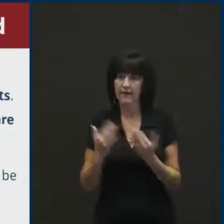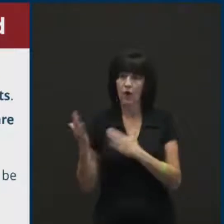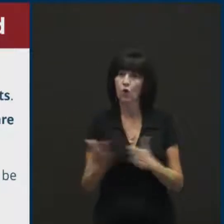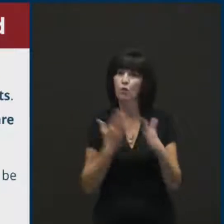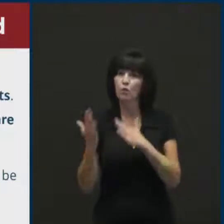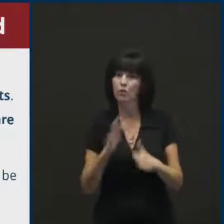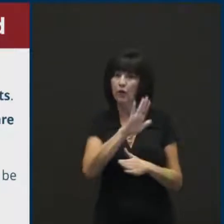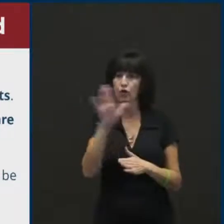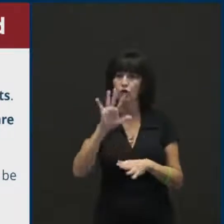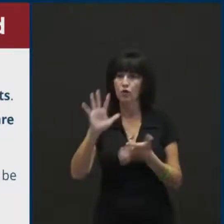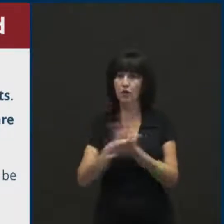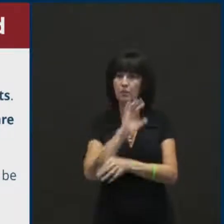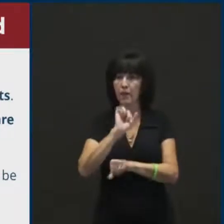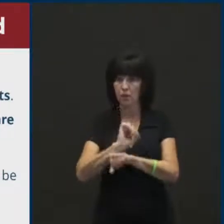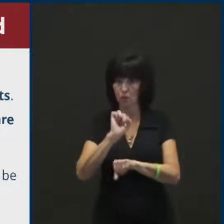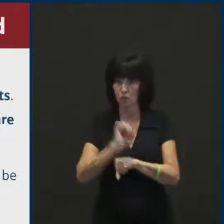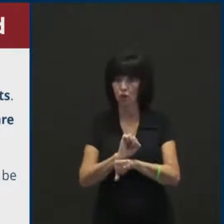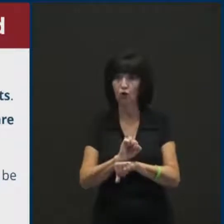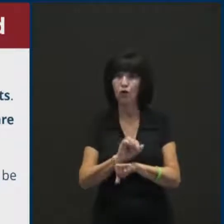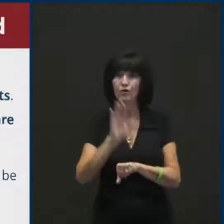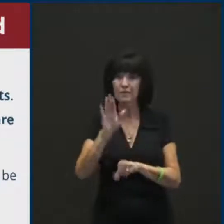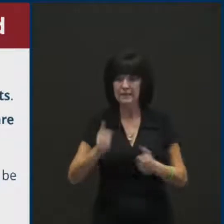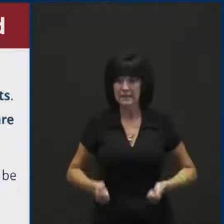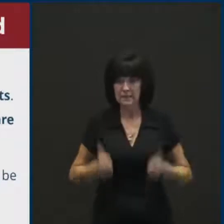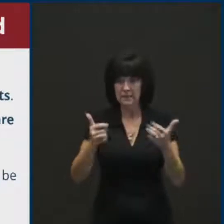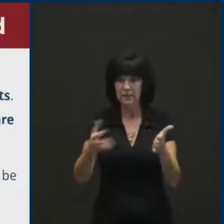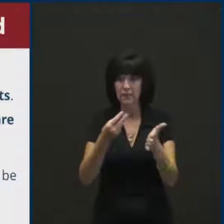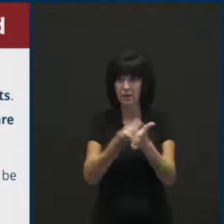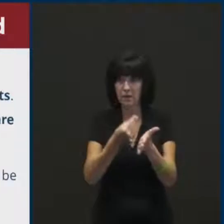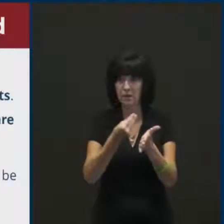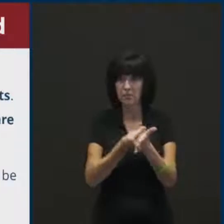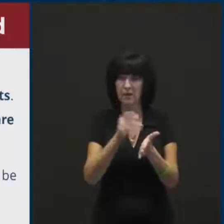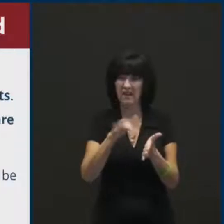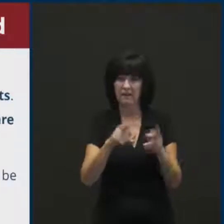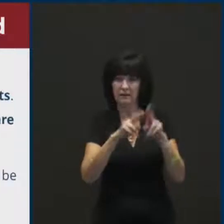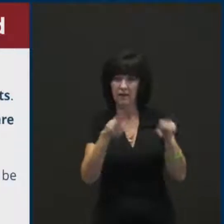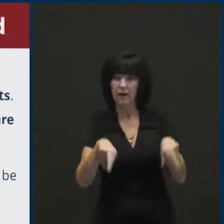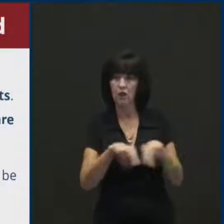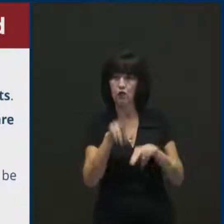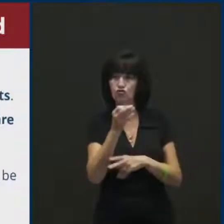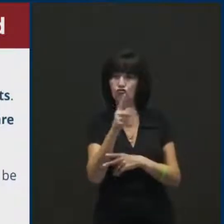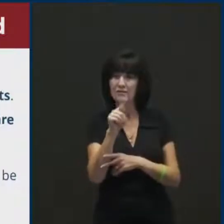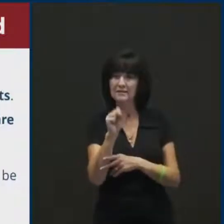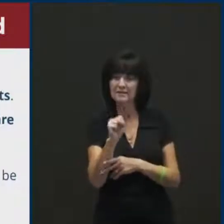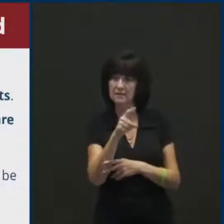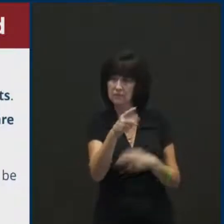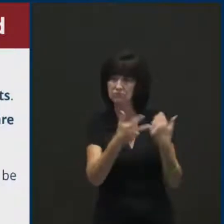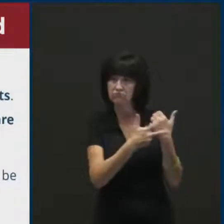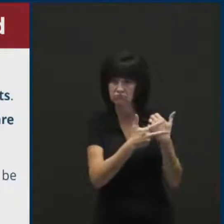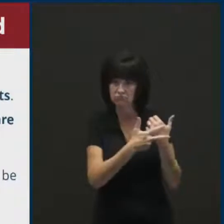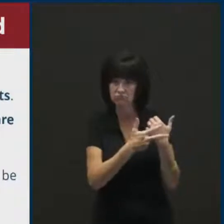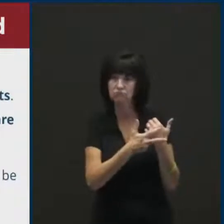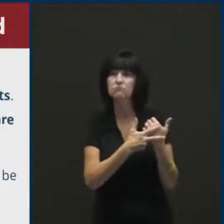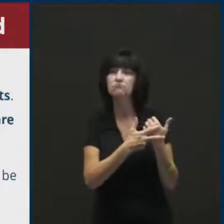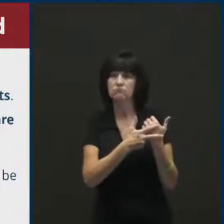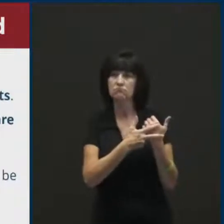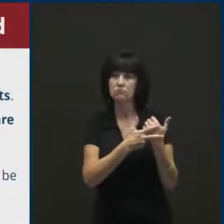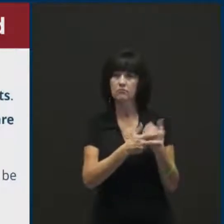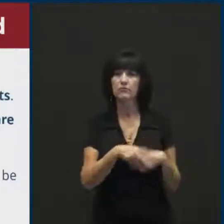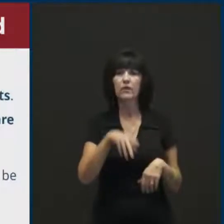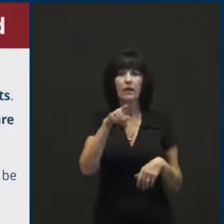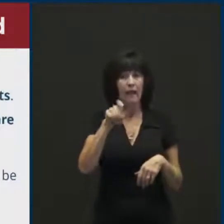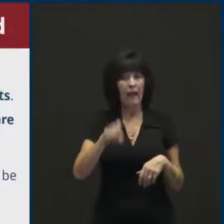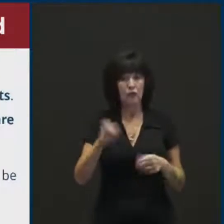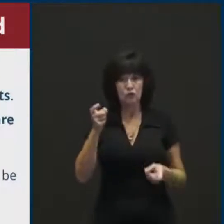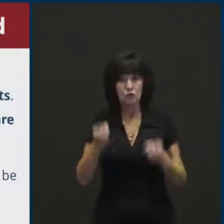In terms of receipts, if people have already expended resources to purchase equipment or to adjust the footprint of their location,